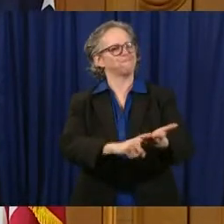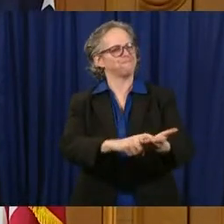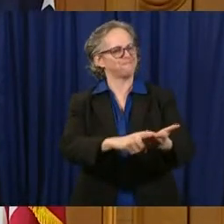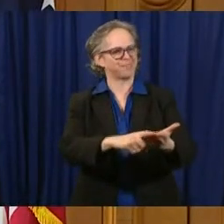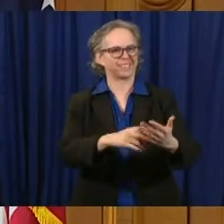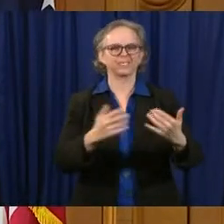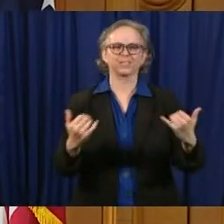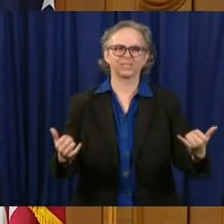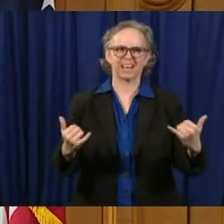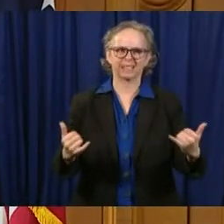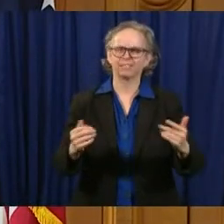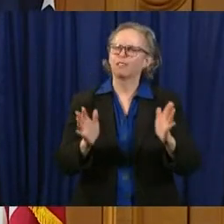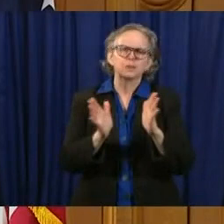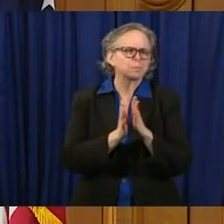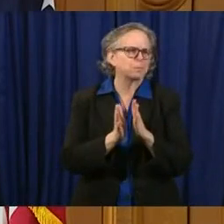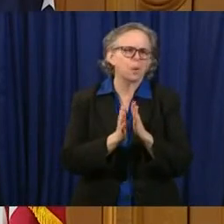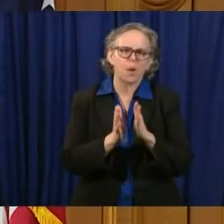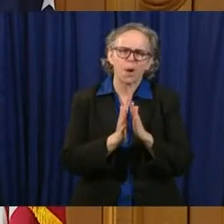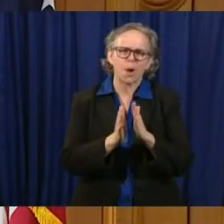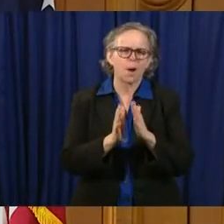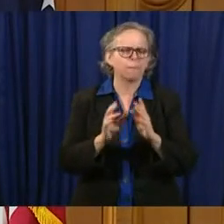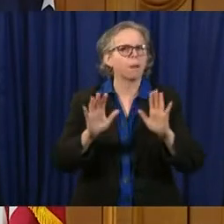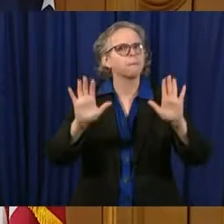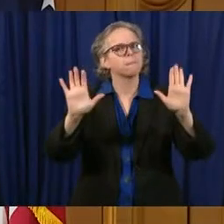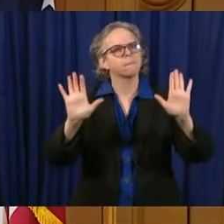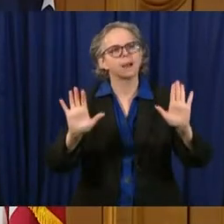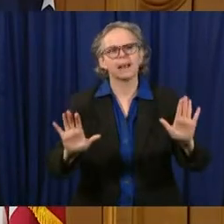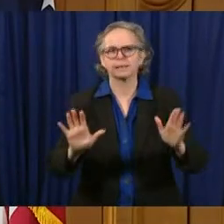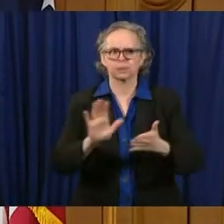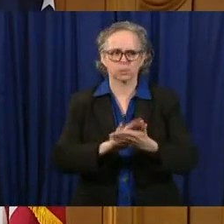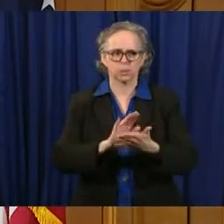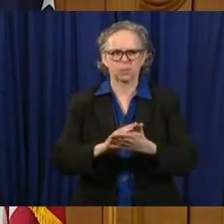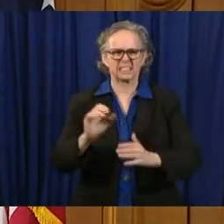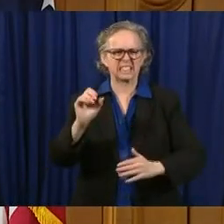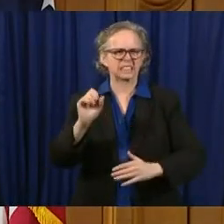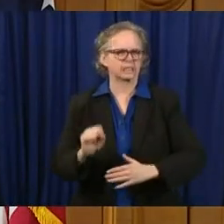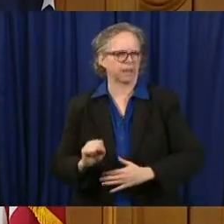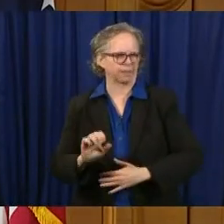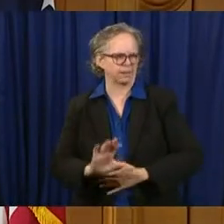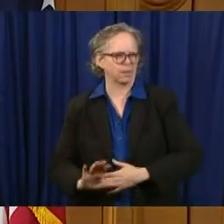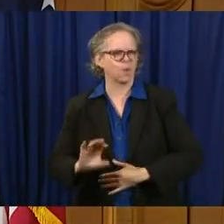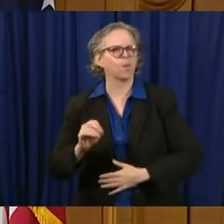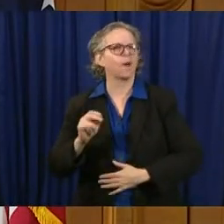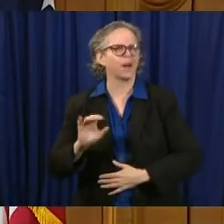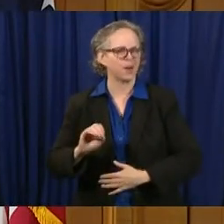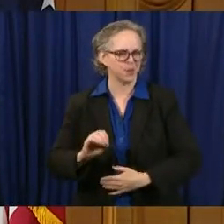small but great school in the southern part of the state of Ohio.